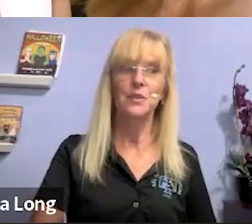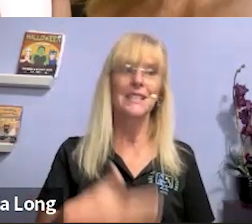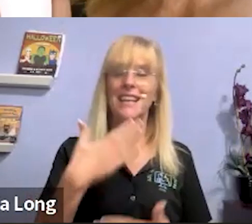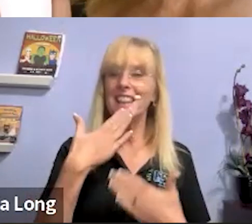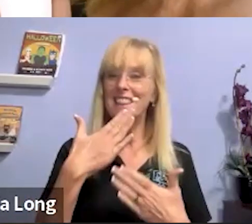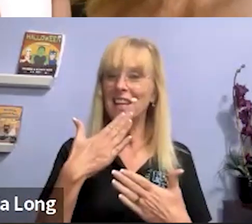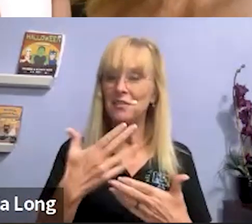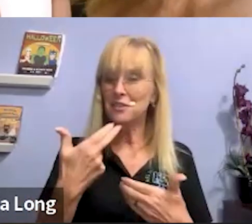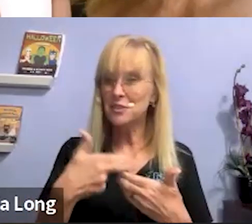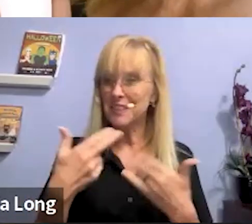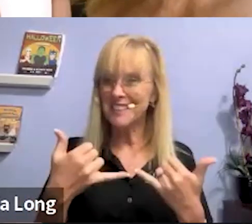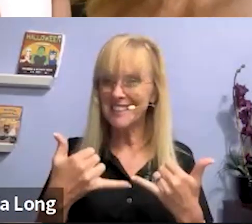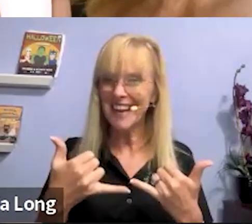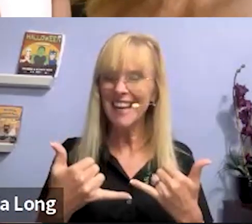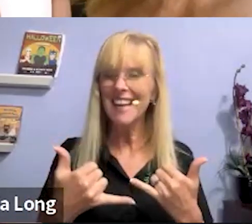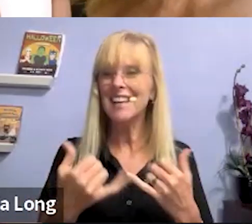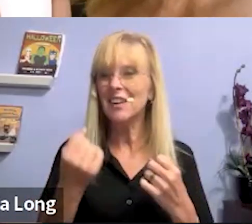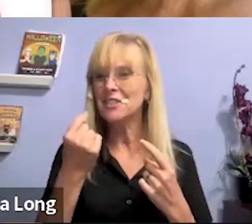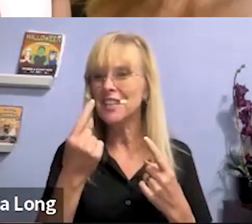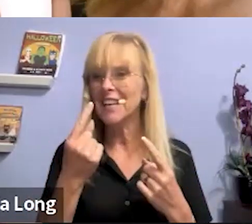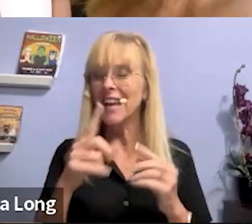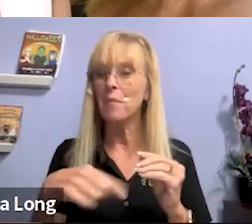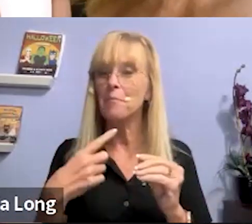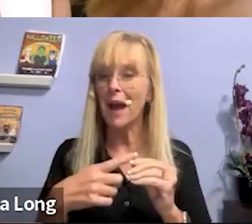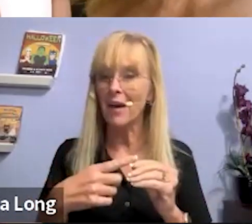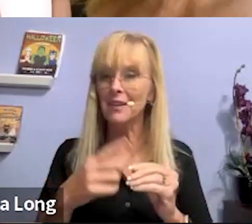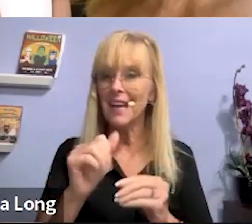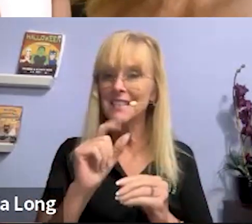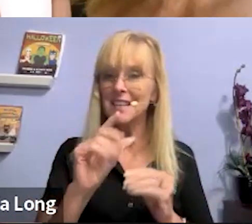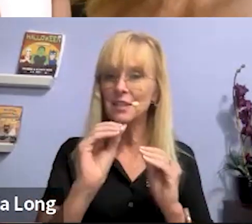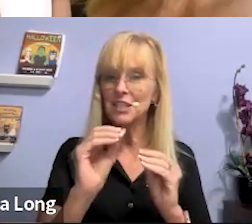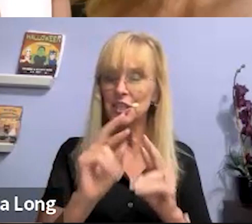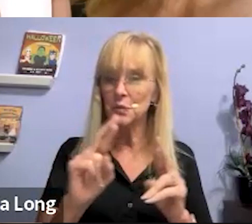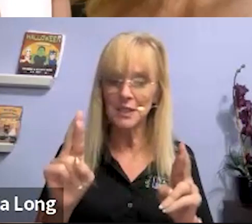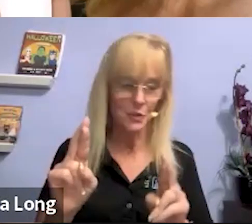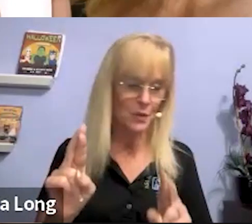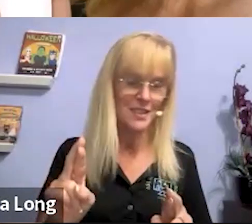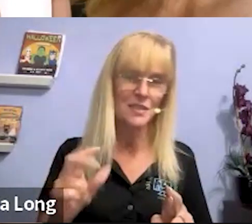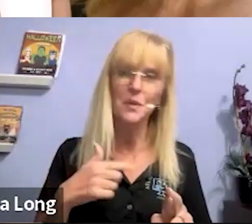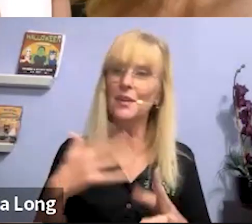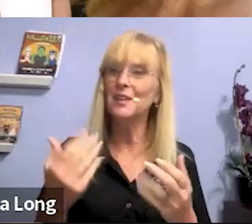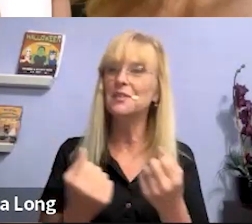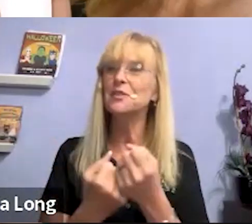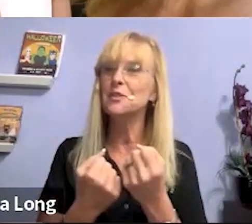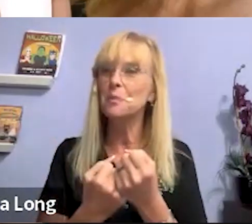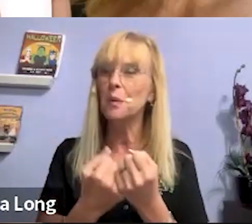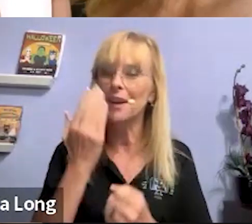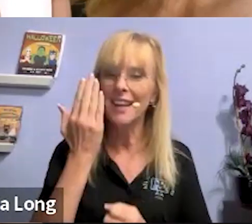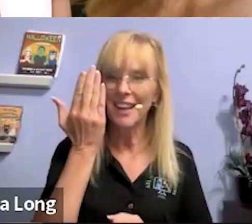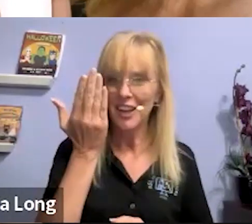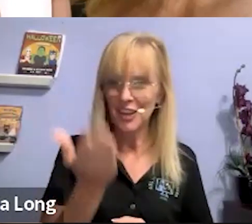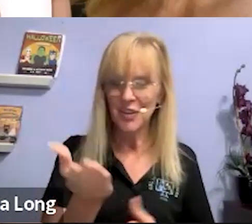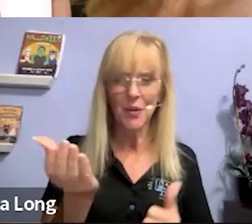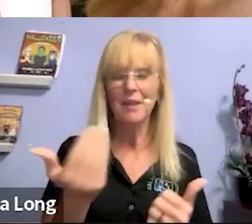I do want to say thank you for joining today and understanding about ASL Teaching Resources. We are here to